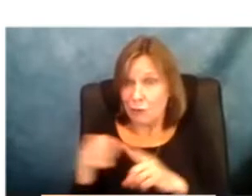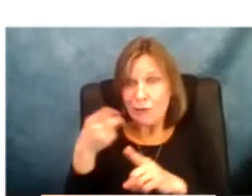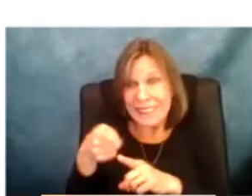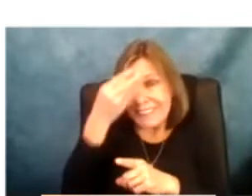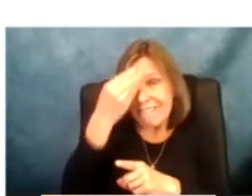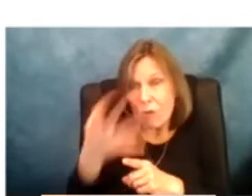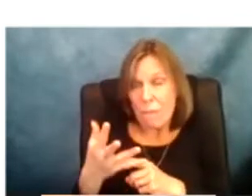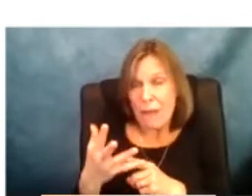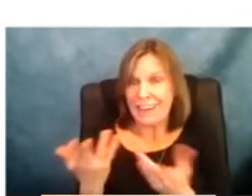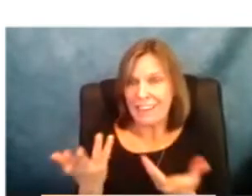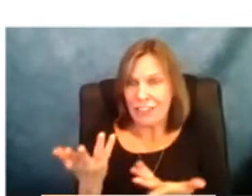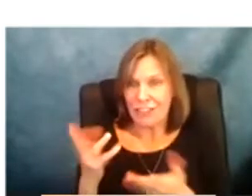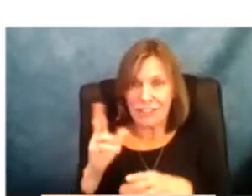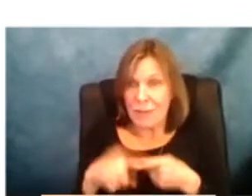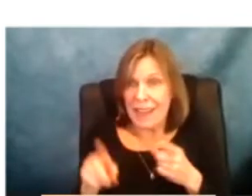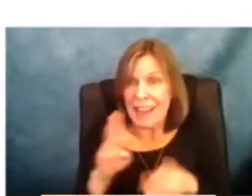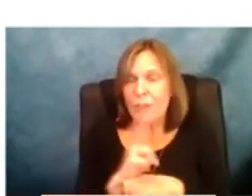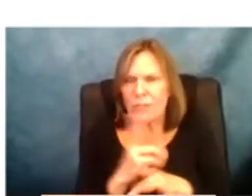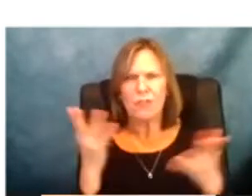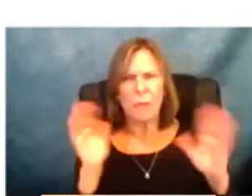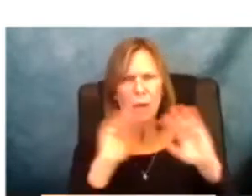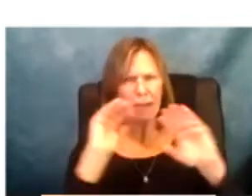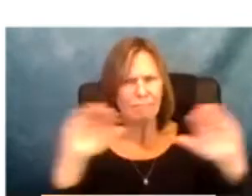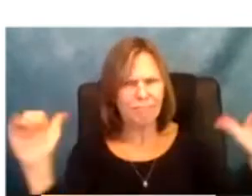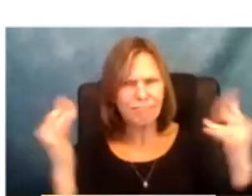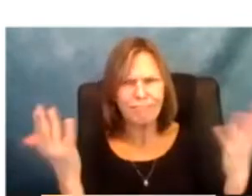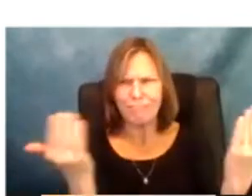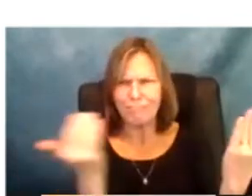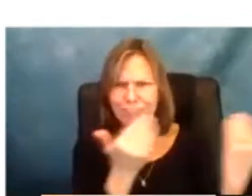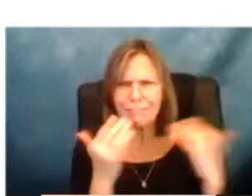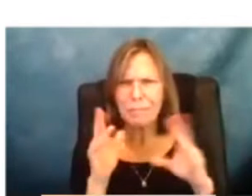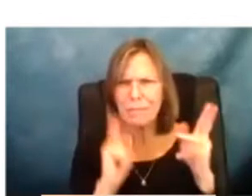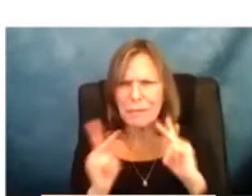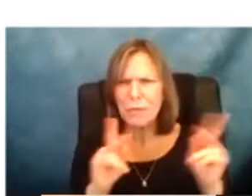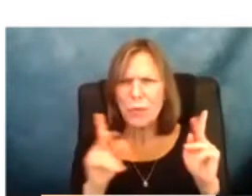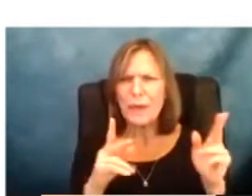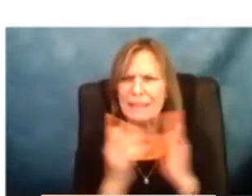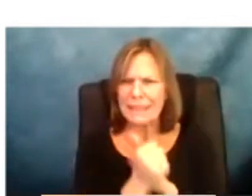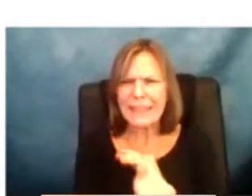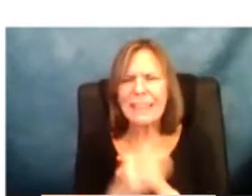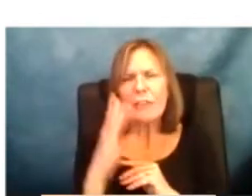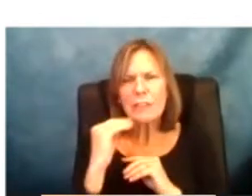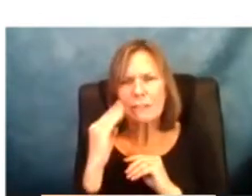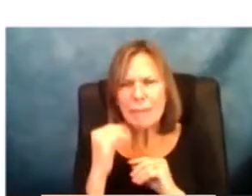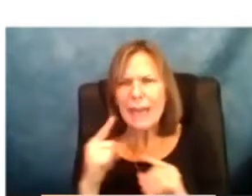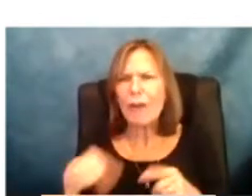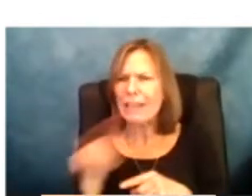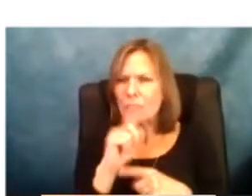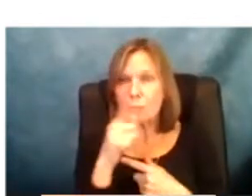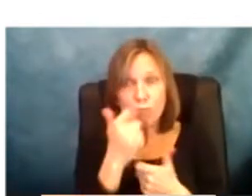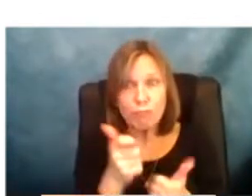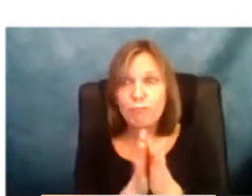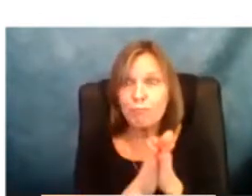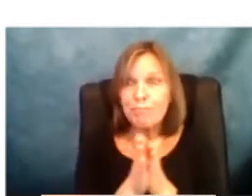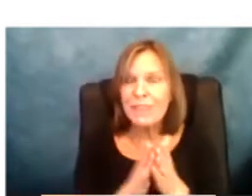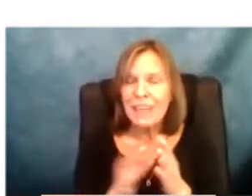is for is we want to bring people who have some of the skills and experience and also the same interest together